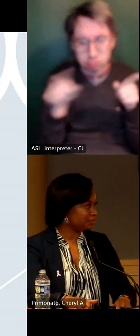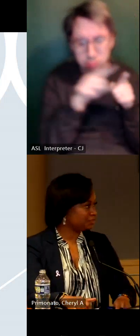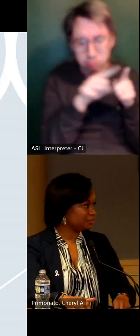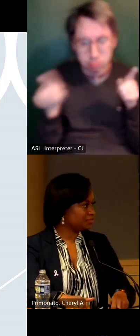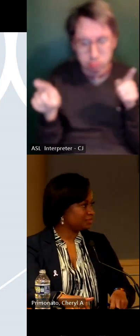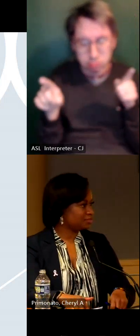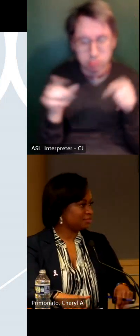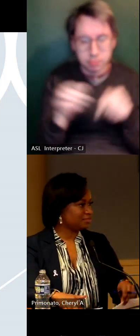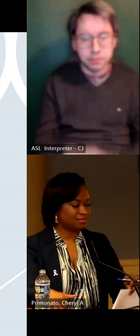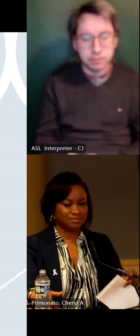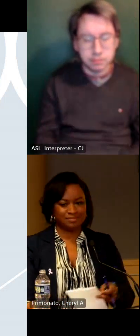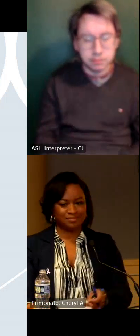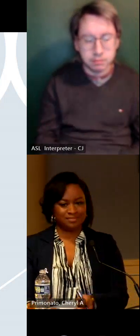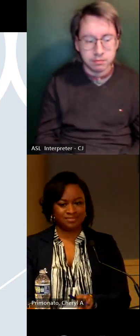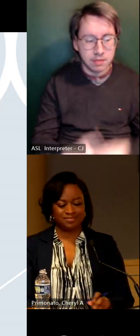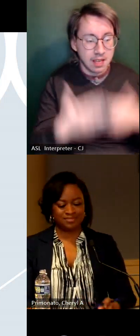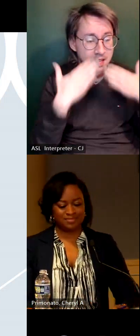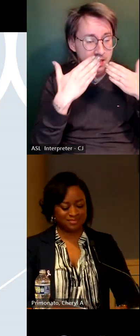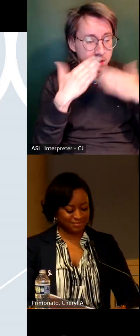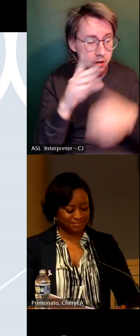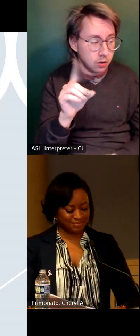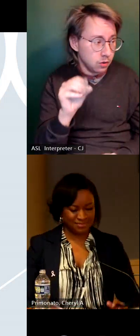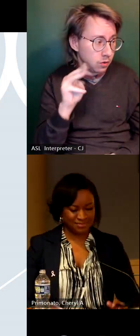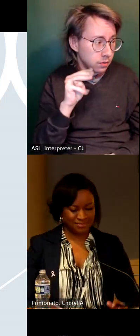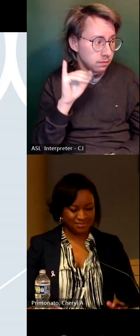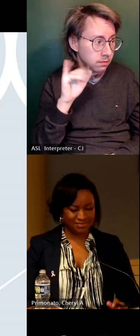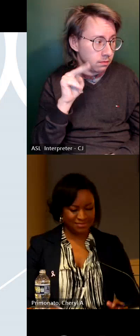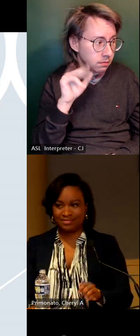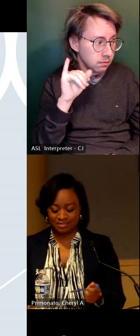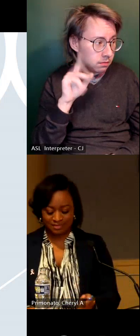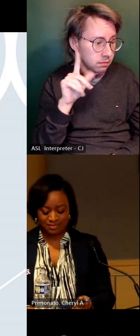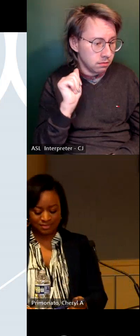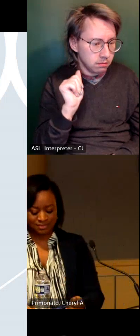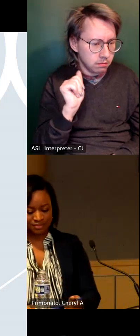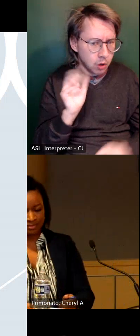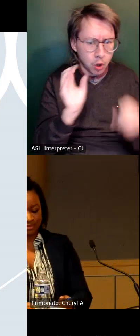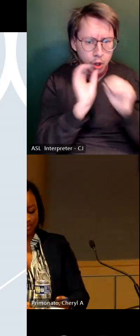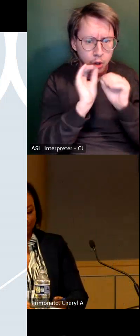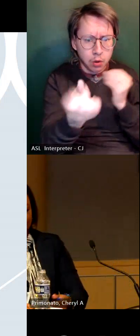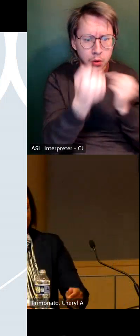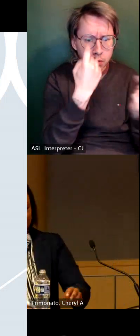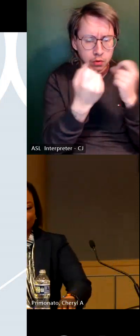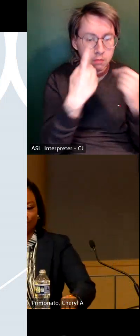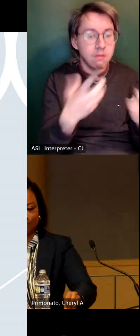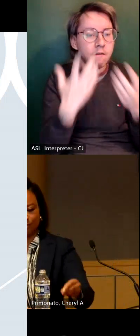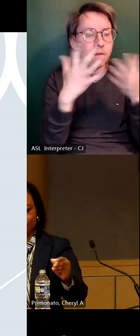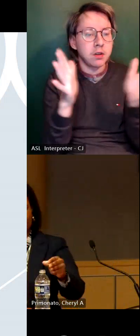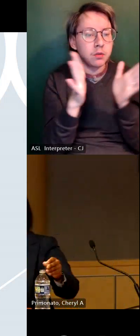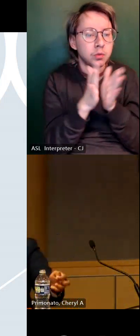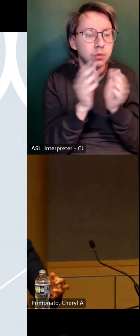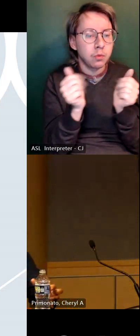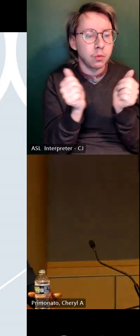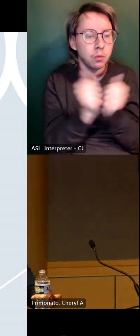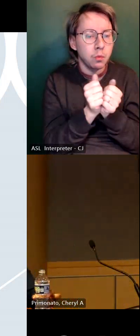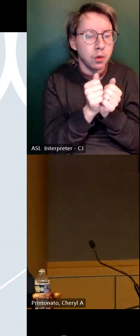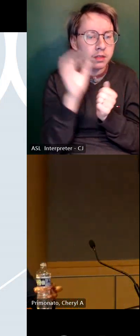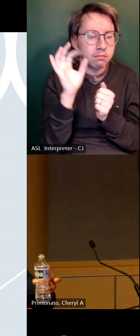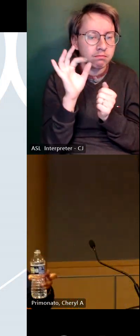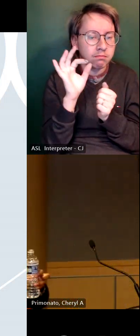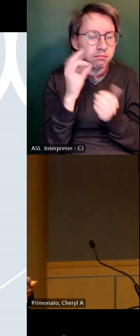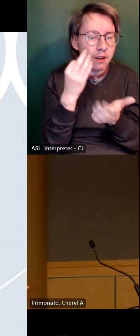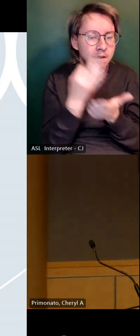Thank you, Dominica. Hearing no questions, this concludes the Finance Committee meeting for November. May I please have a motion to adjourn?